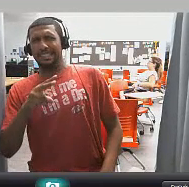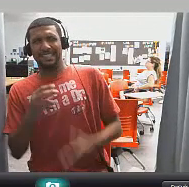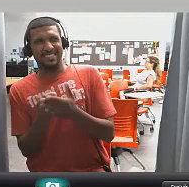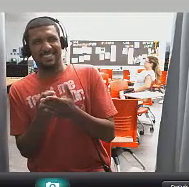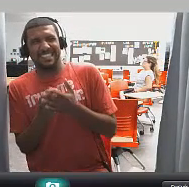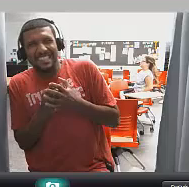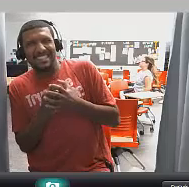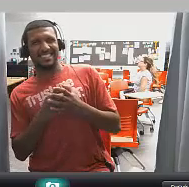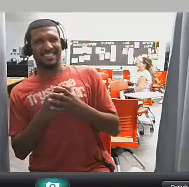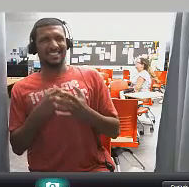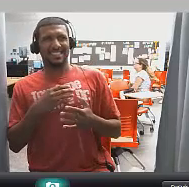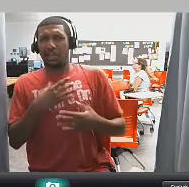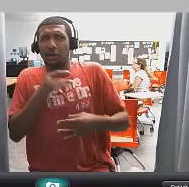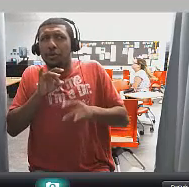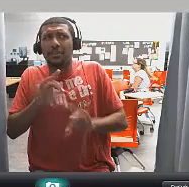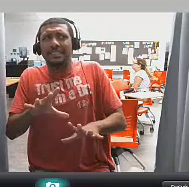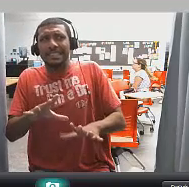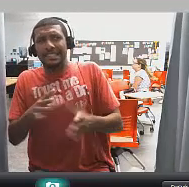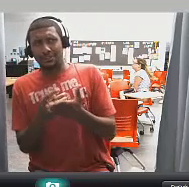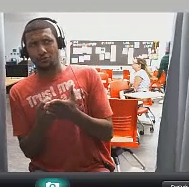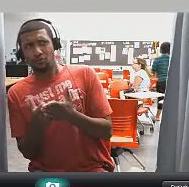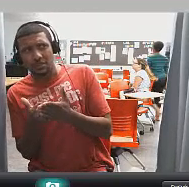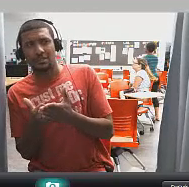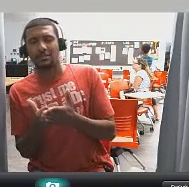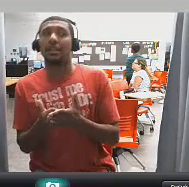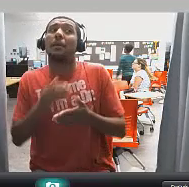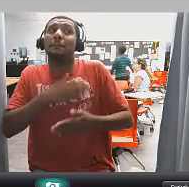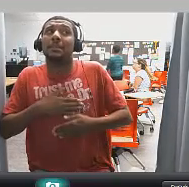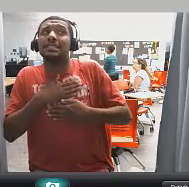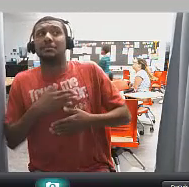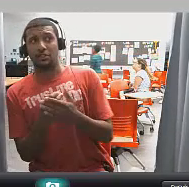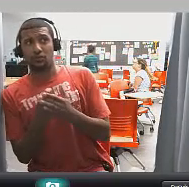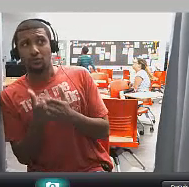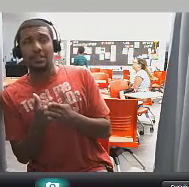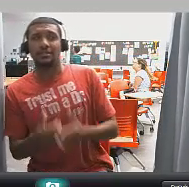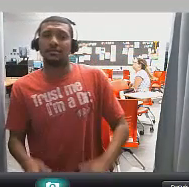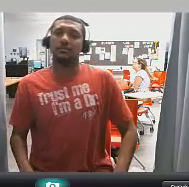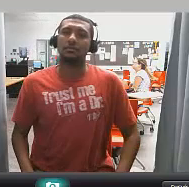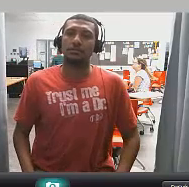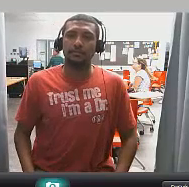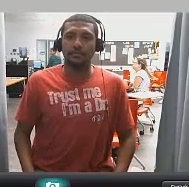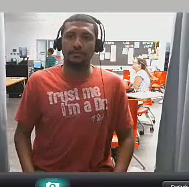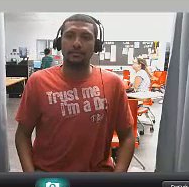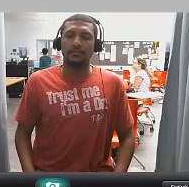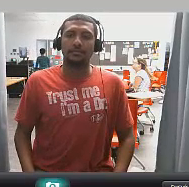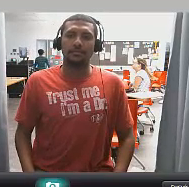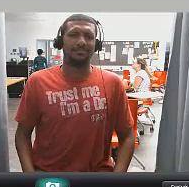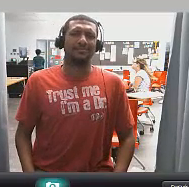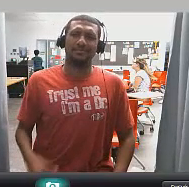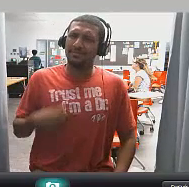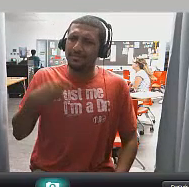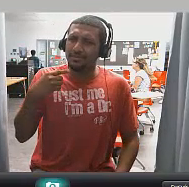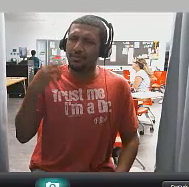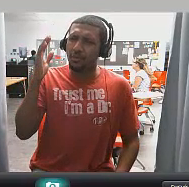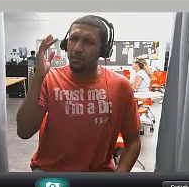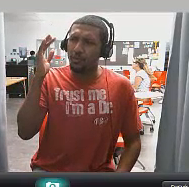oh, I don't like it. Would you please erase it? She was like, Duncan, please, oh my God, erase it, kill it. And of course, I was like,